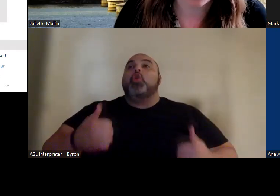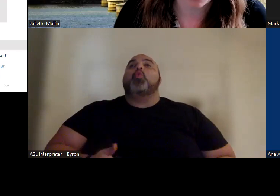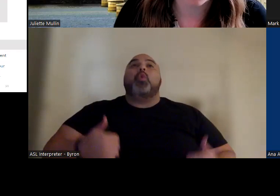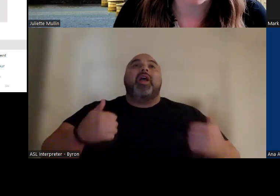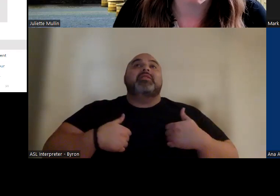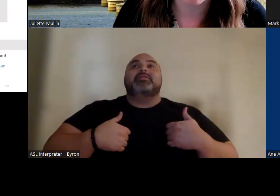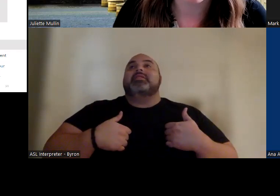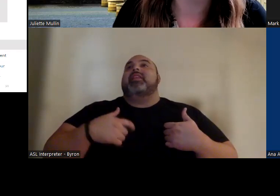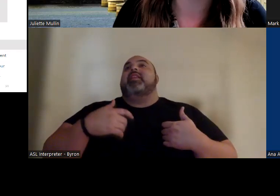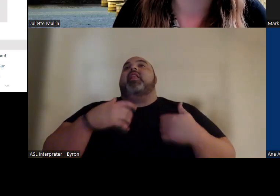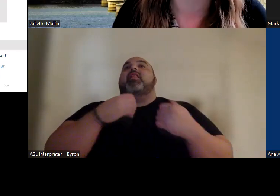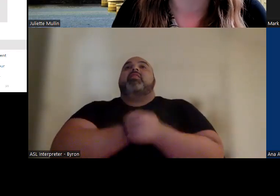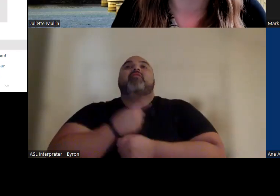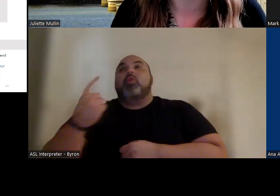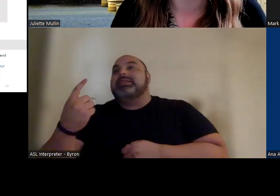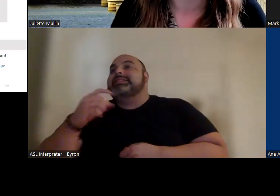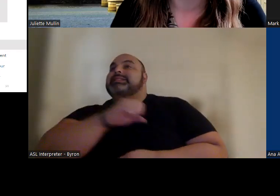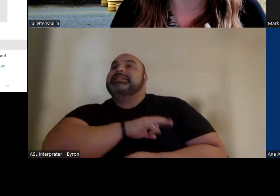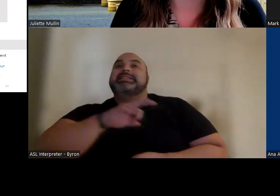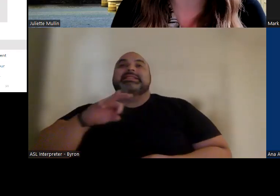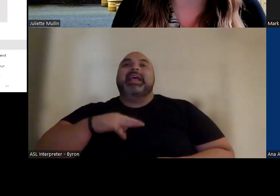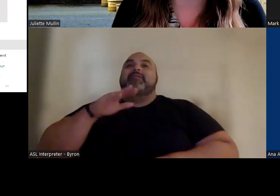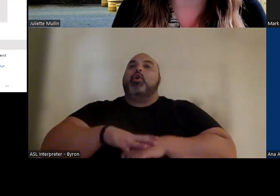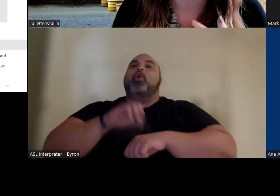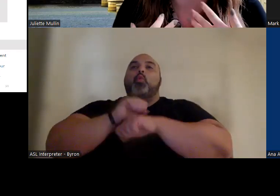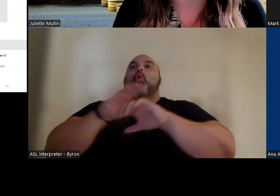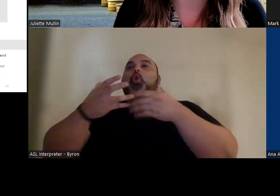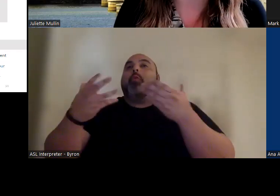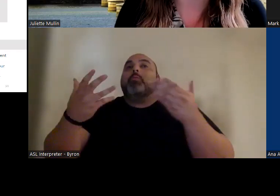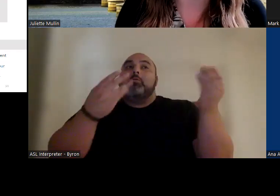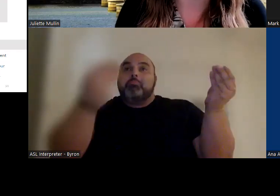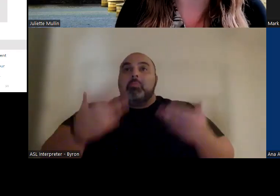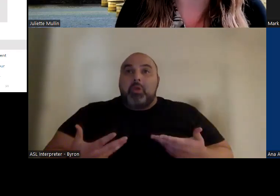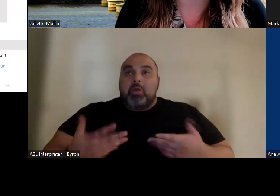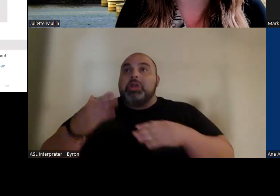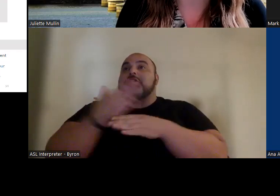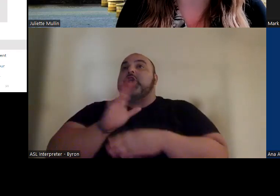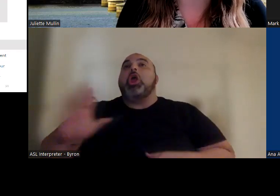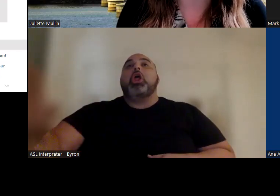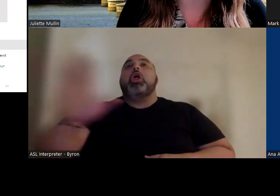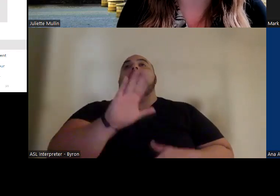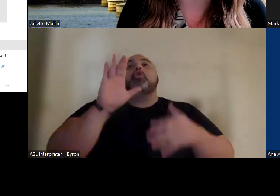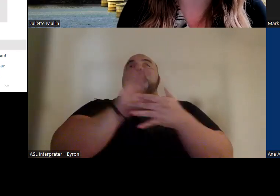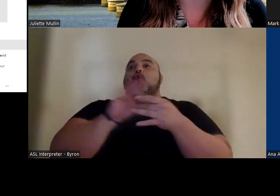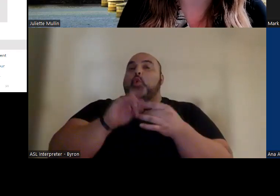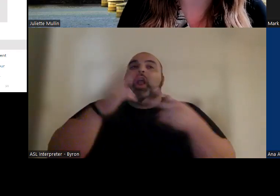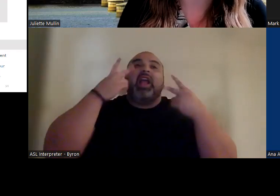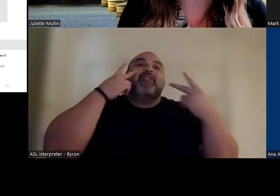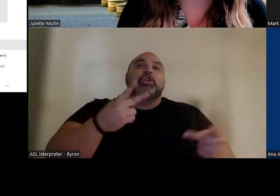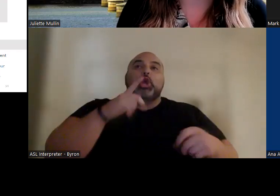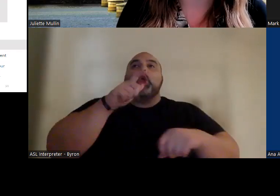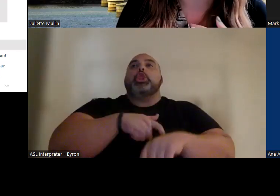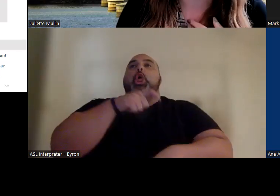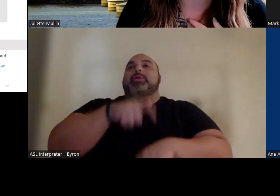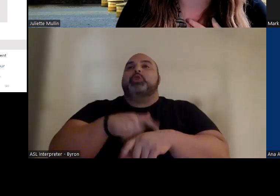loved ones, and staff who are on our work group to provide their story and share their story of visitation in long-term care